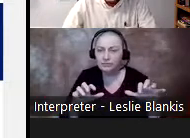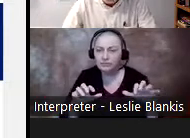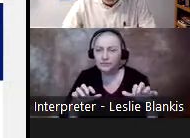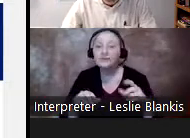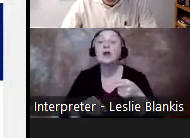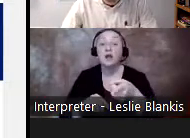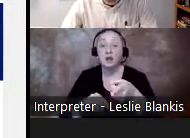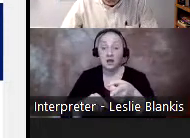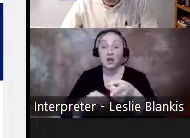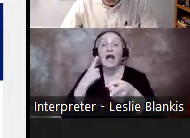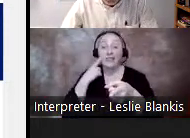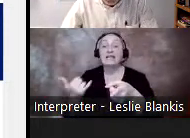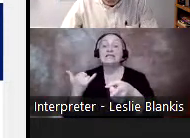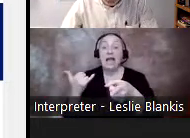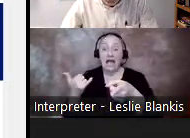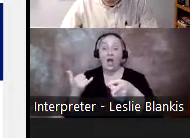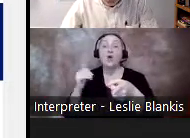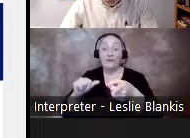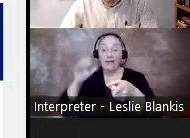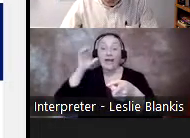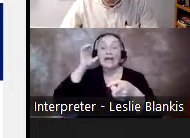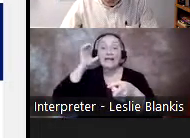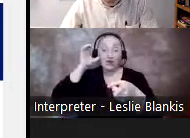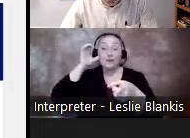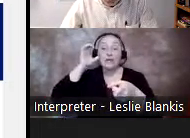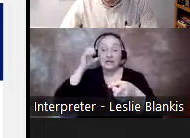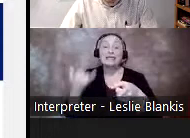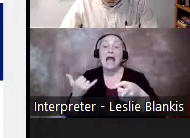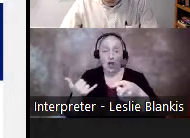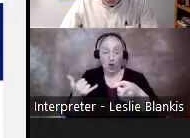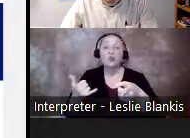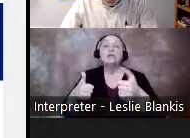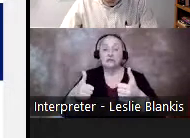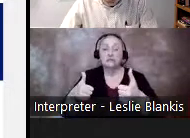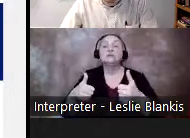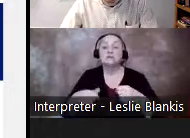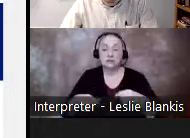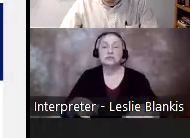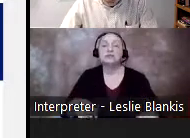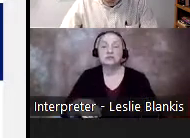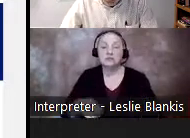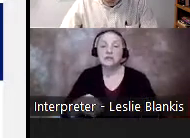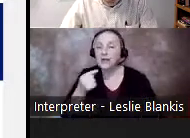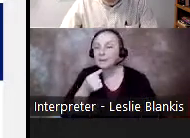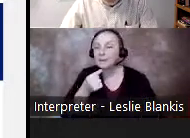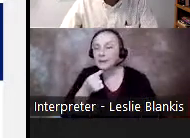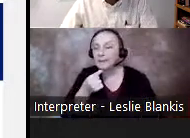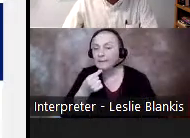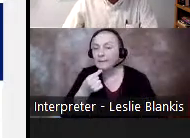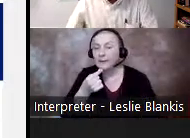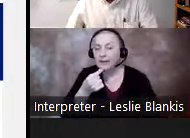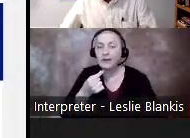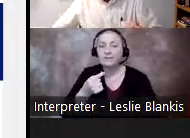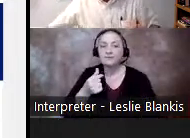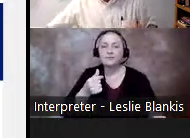I think that they can hear me though. No, they were telling me they couldn't. I think it's because we were muted. Oh, I